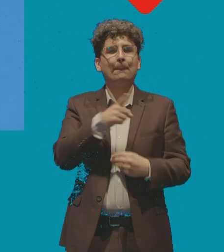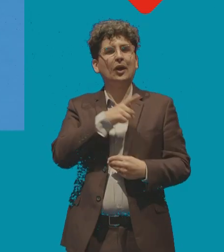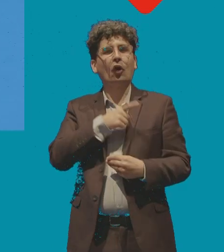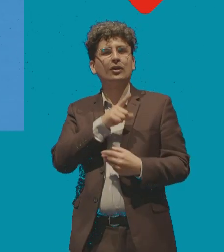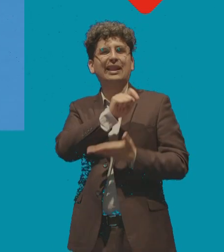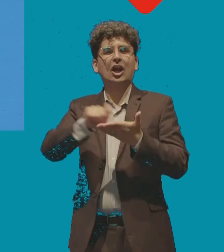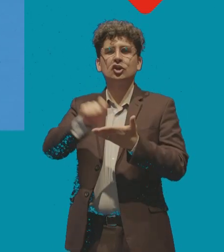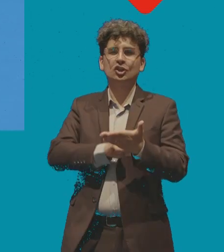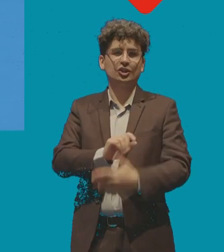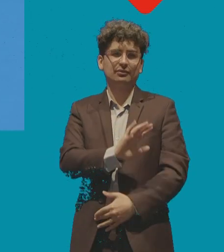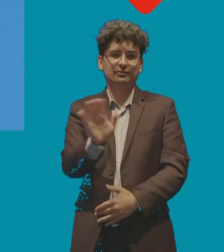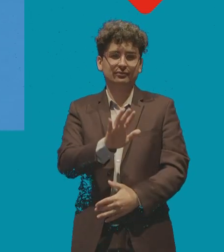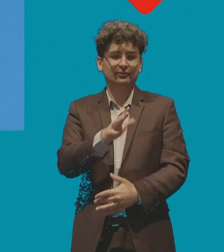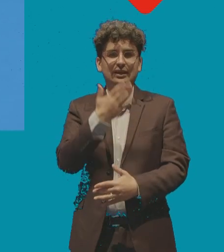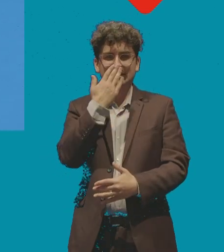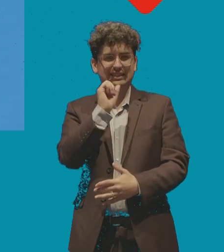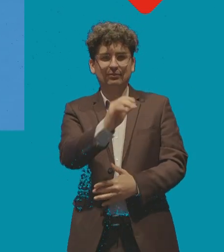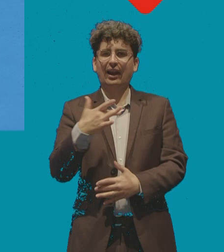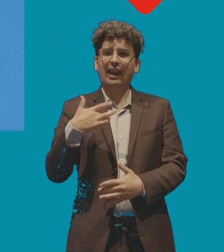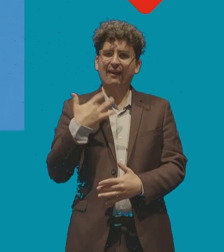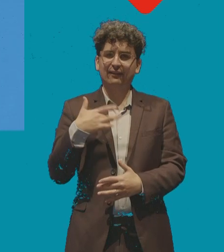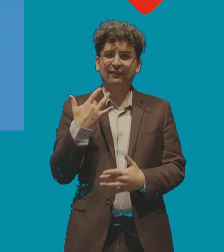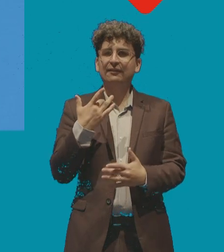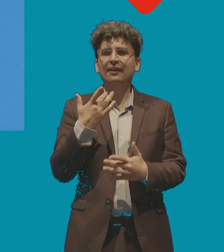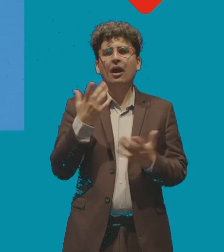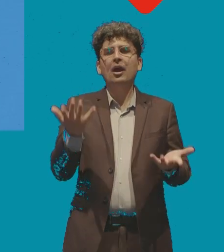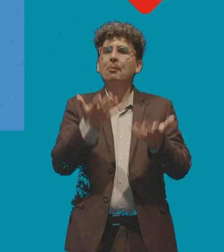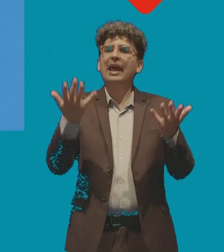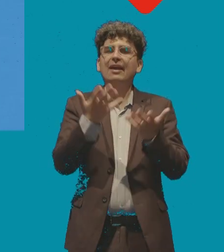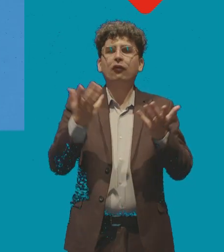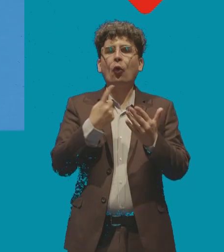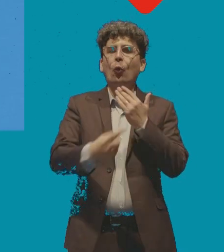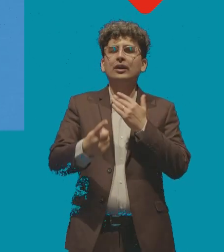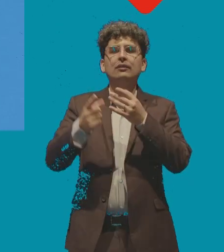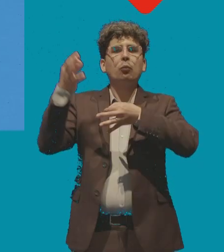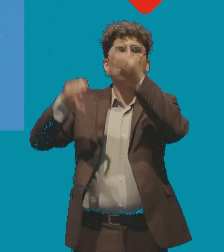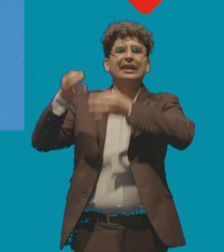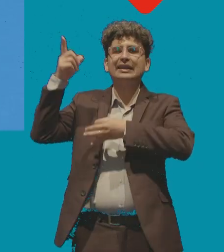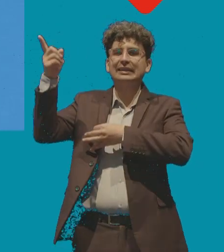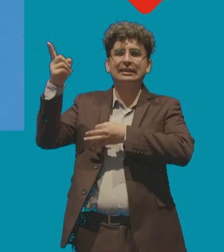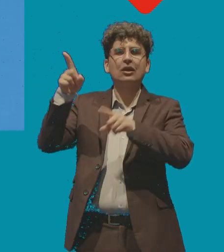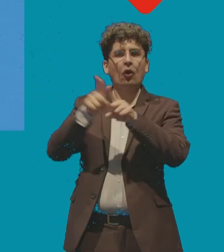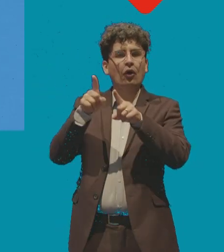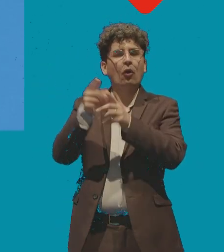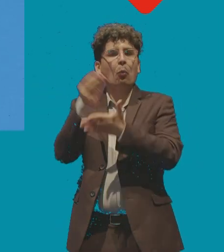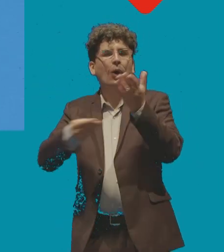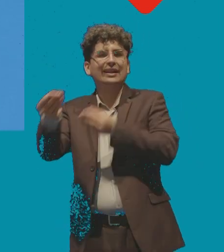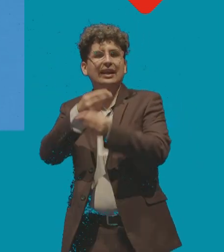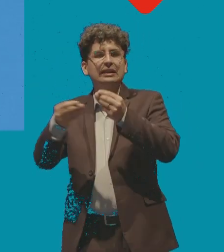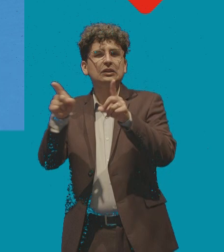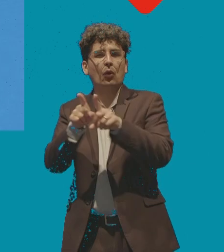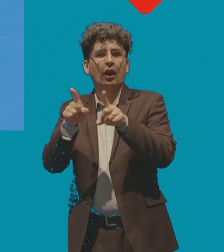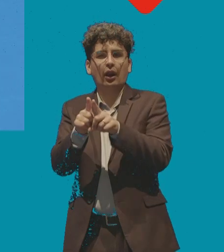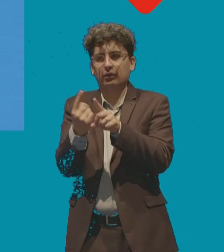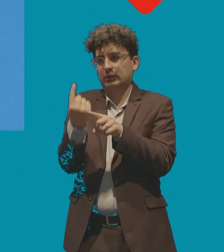stunt. It seems the lives of asylum seekers aren't just a plaything for the political class, they're for the capitalist class too. It was announced last